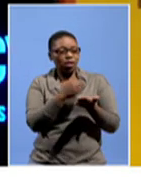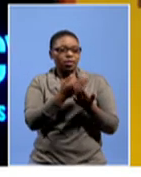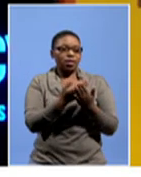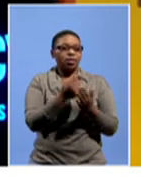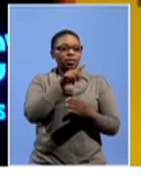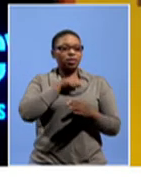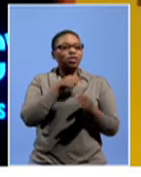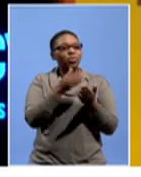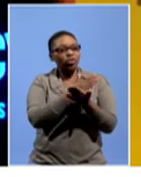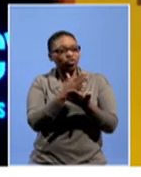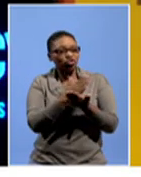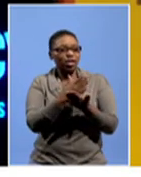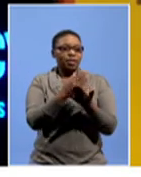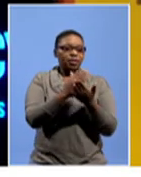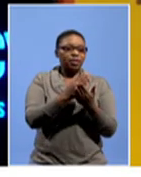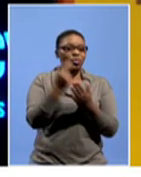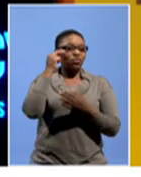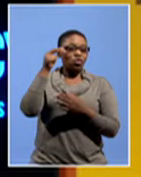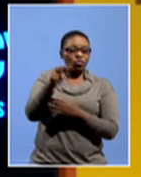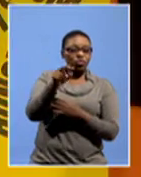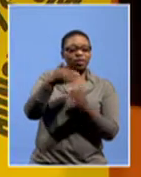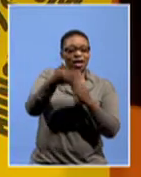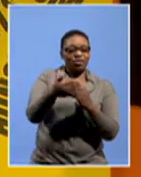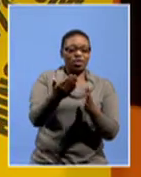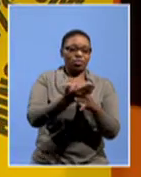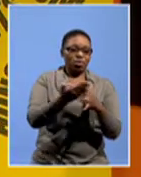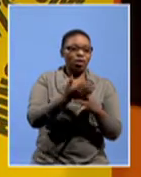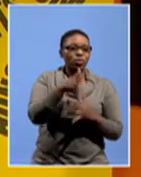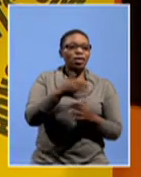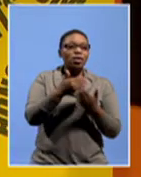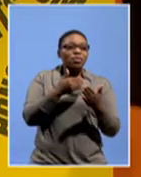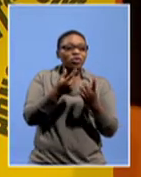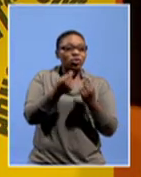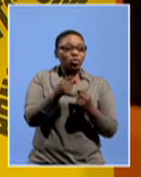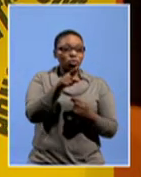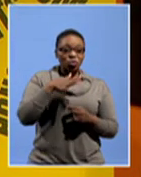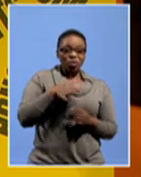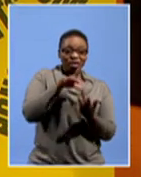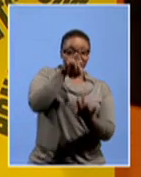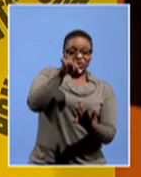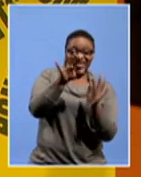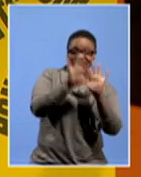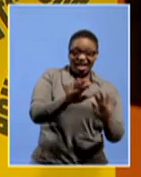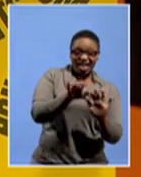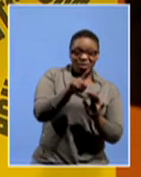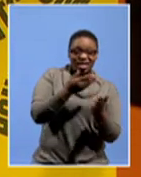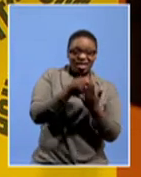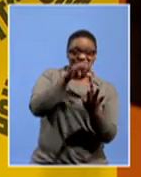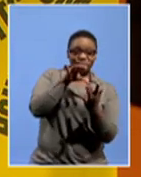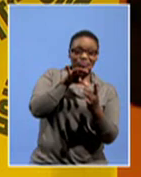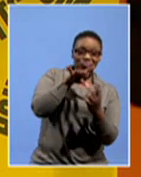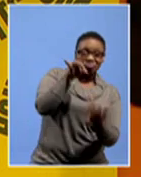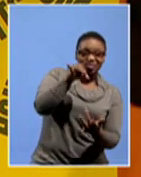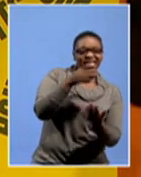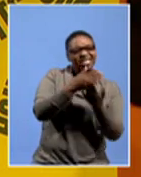0658624548. We'll share some of your views after the break. And as we go to that, William, do you want to choose a color? Are you able to spot the difference?